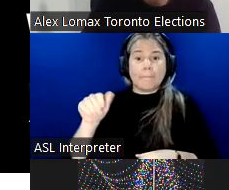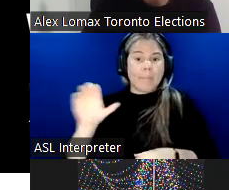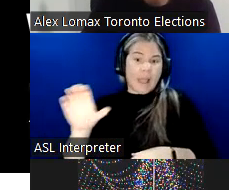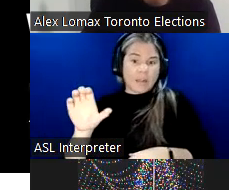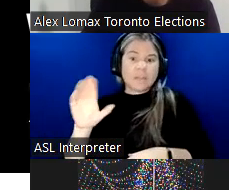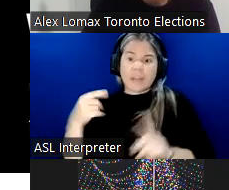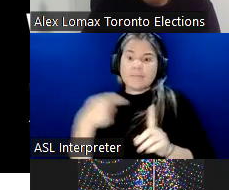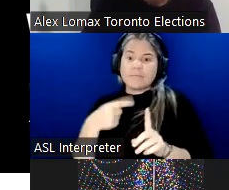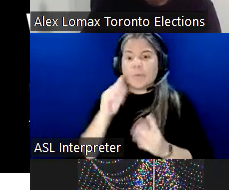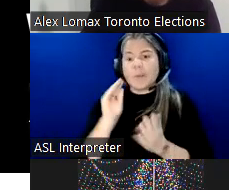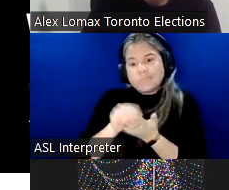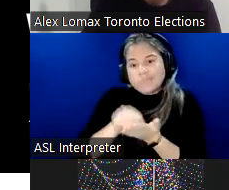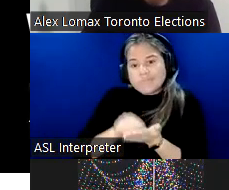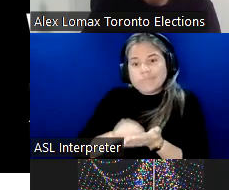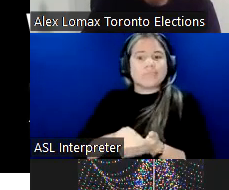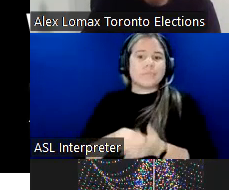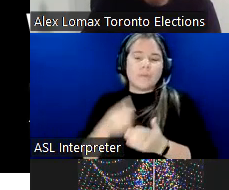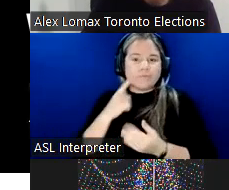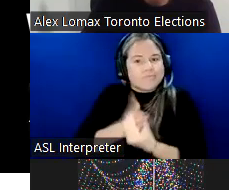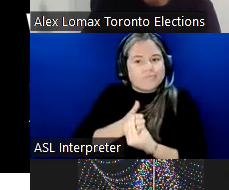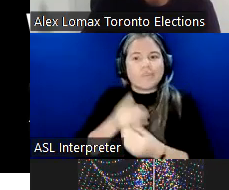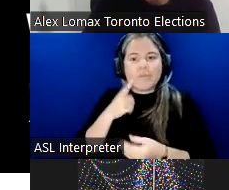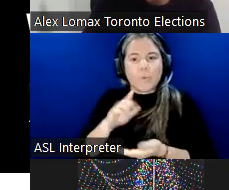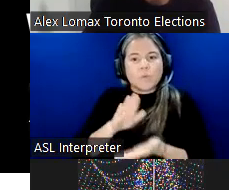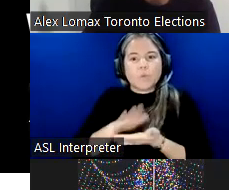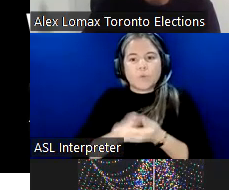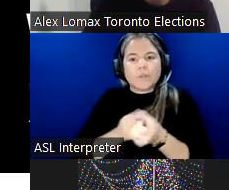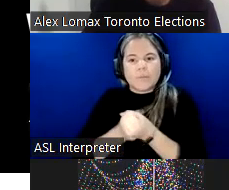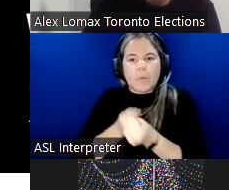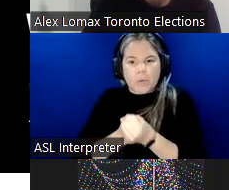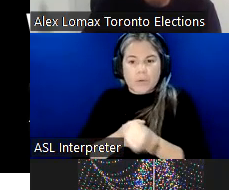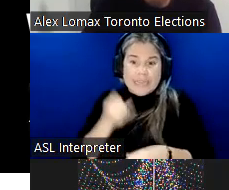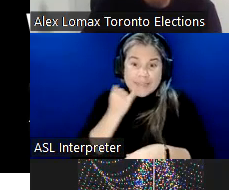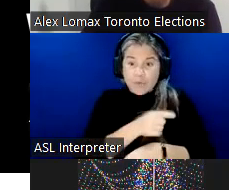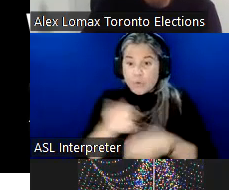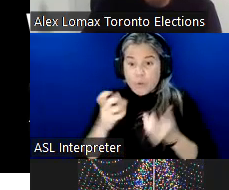provincial record of school support. So if you want to change your school support, you must contact MPAC.